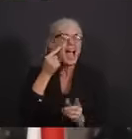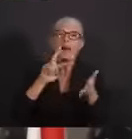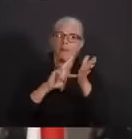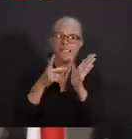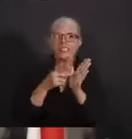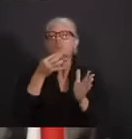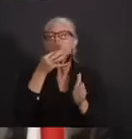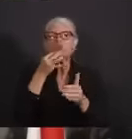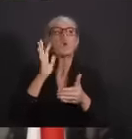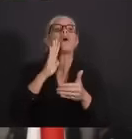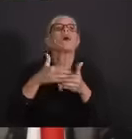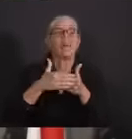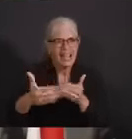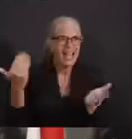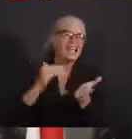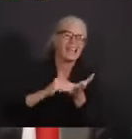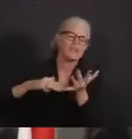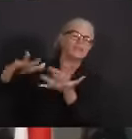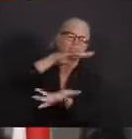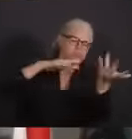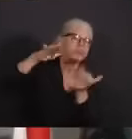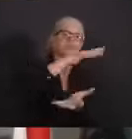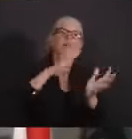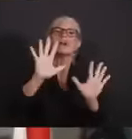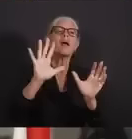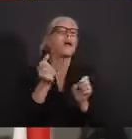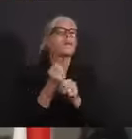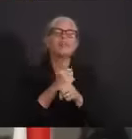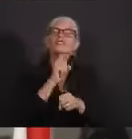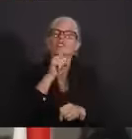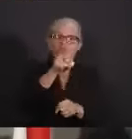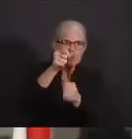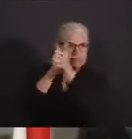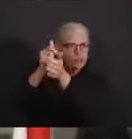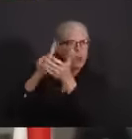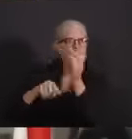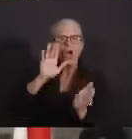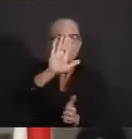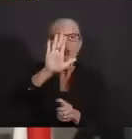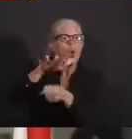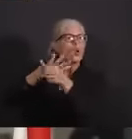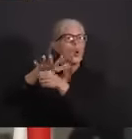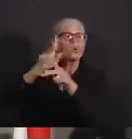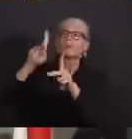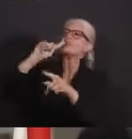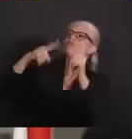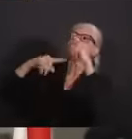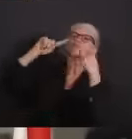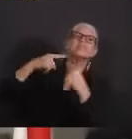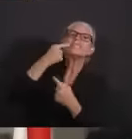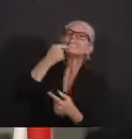outdoors until it is confirmed safe. You can listen to your local emergency management officials about that one.